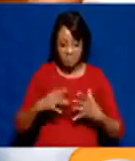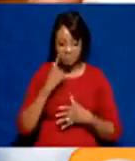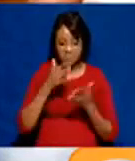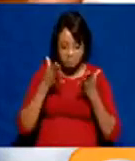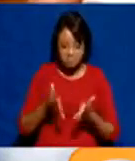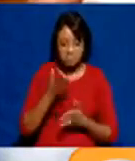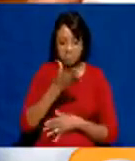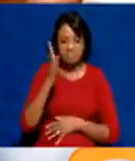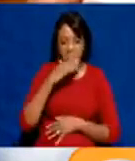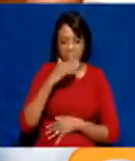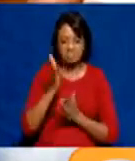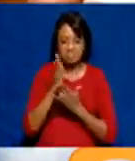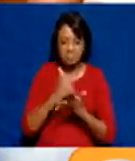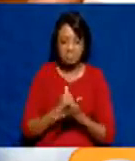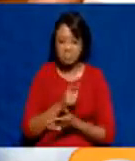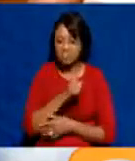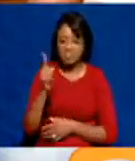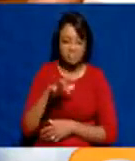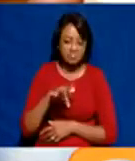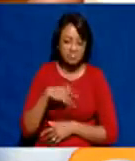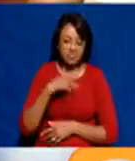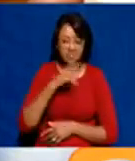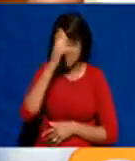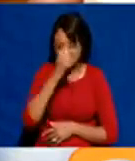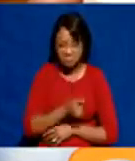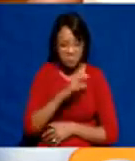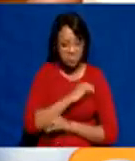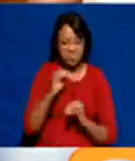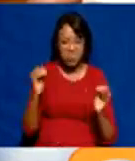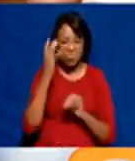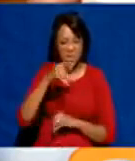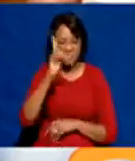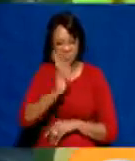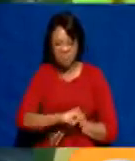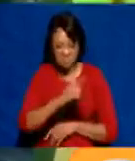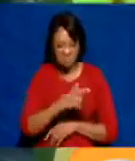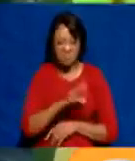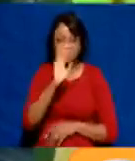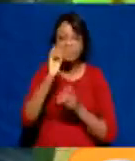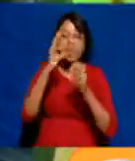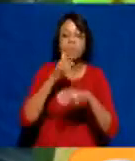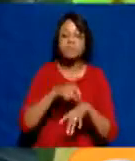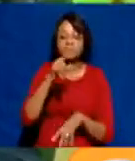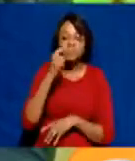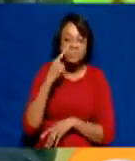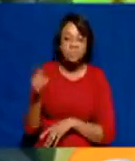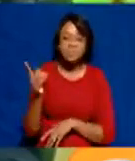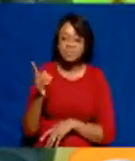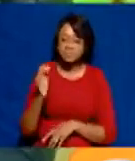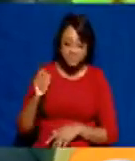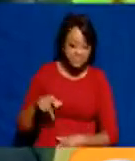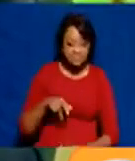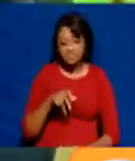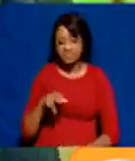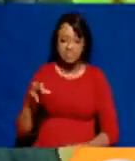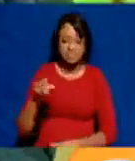in the waste sector, it is considered undignified, right? How many times do you walk